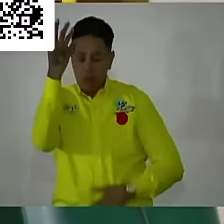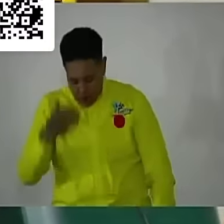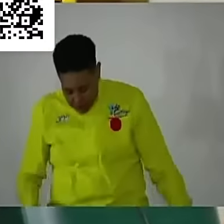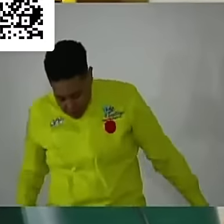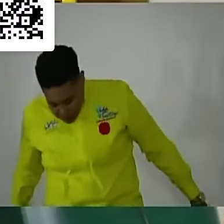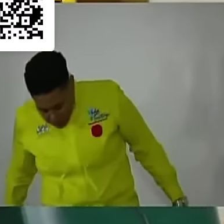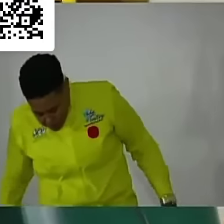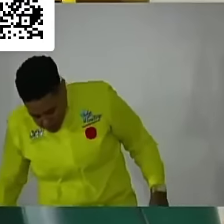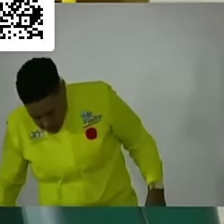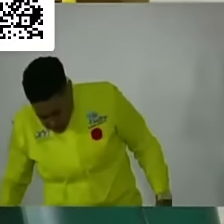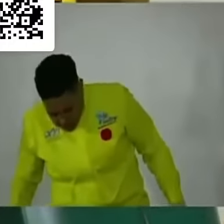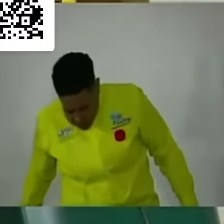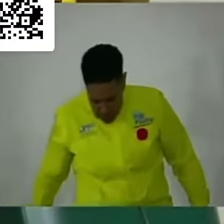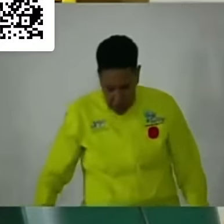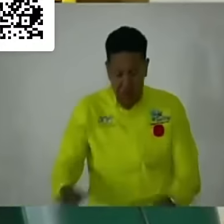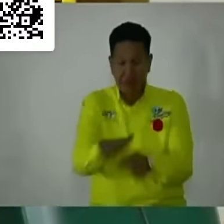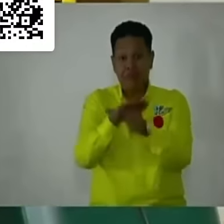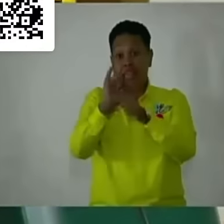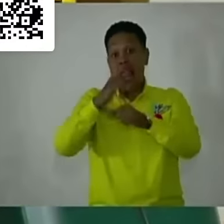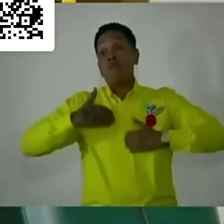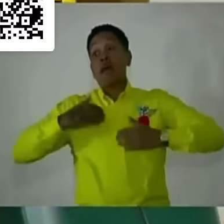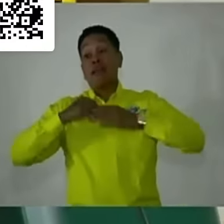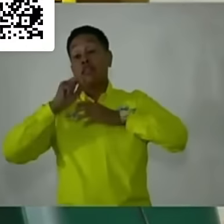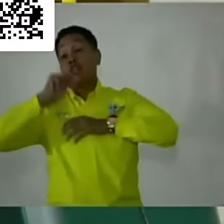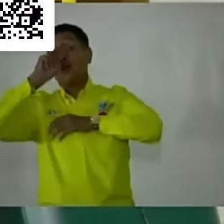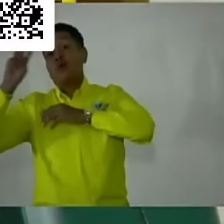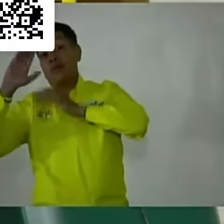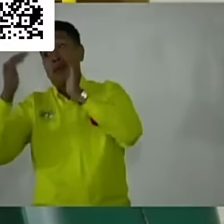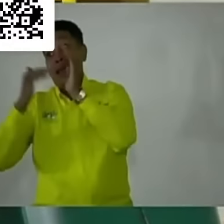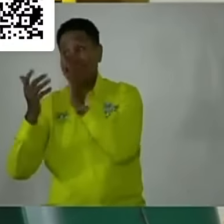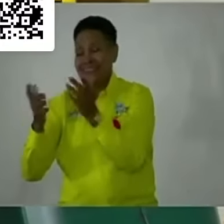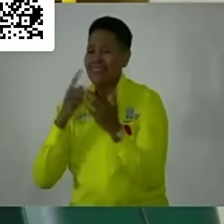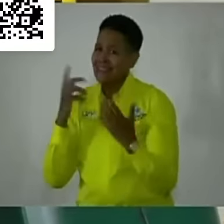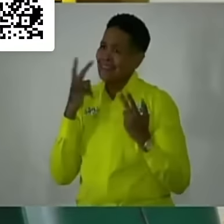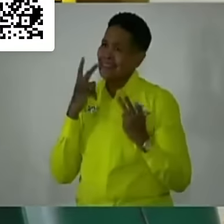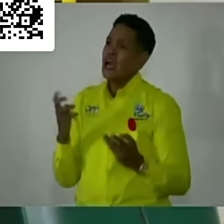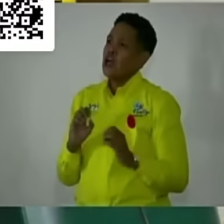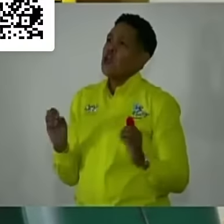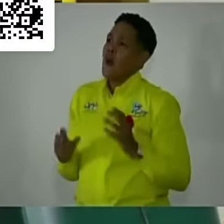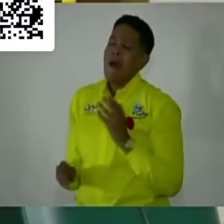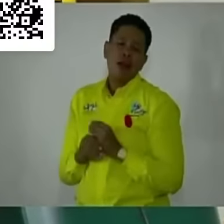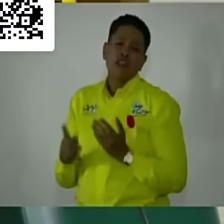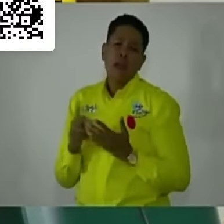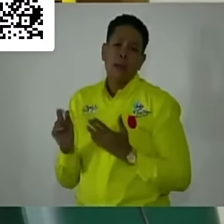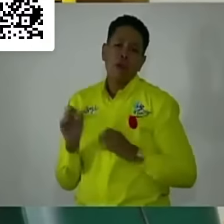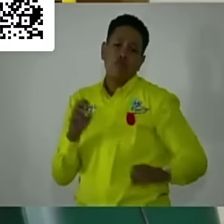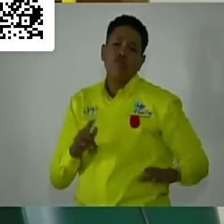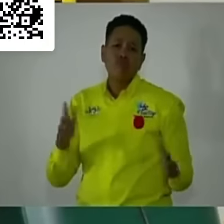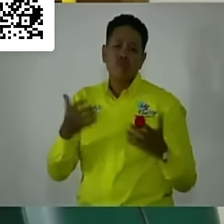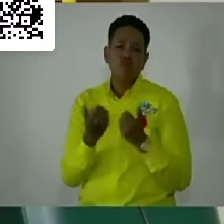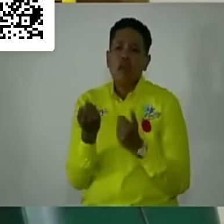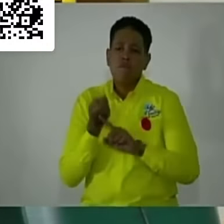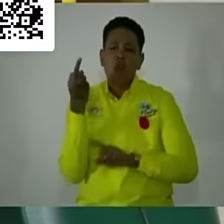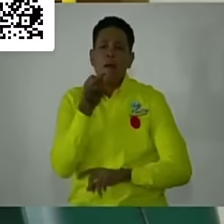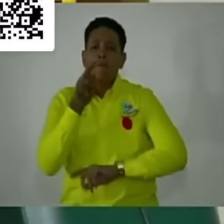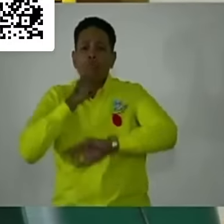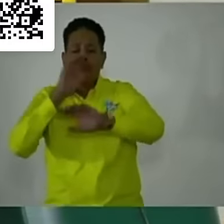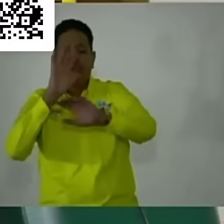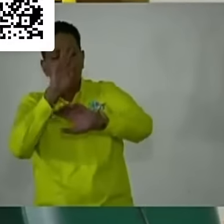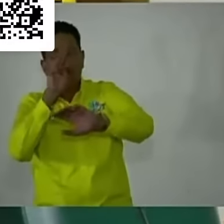know constituencies like mine in Northwest Manchester saw no additional projects outside of the $4